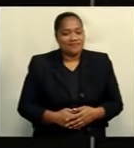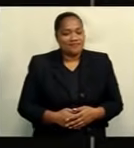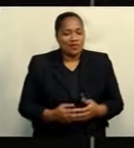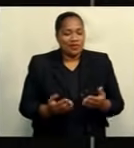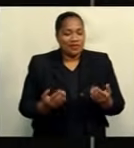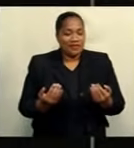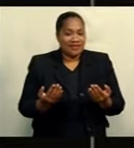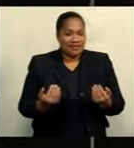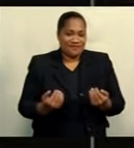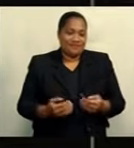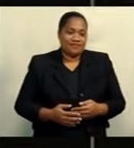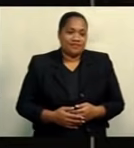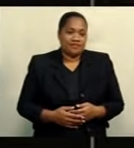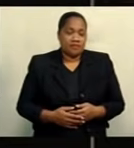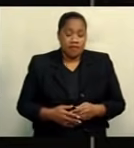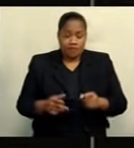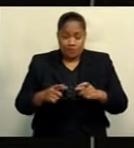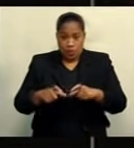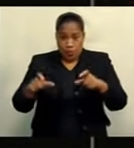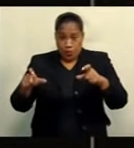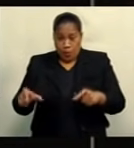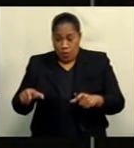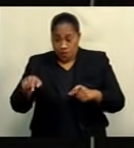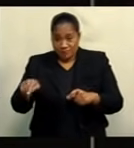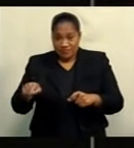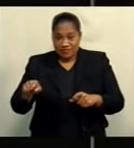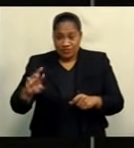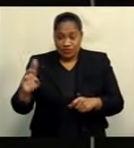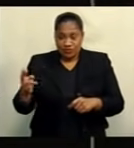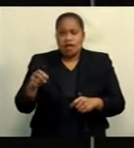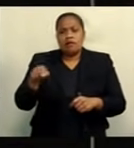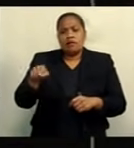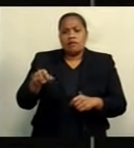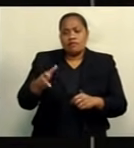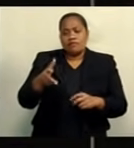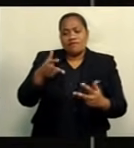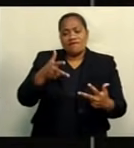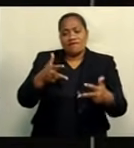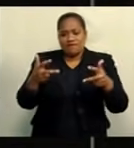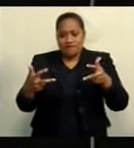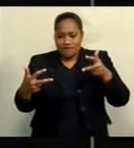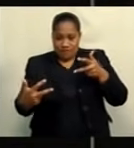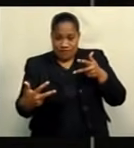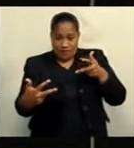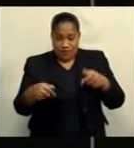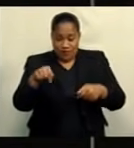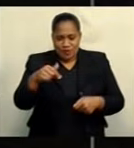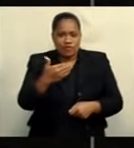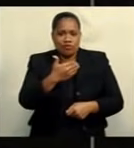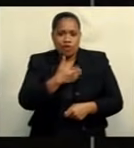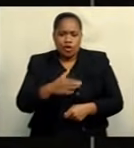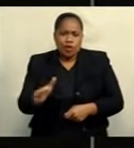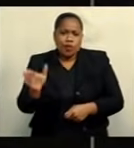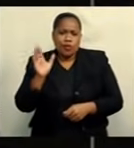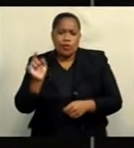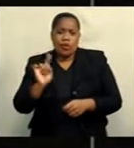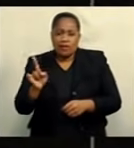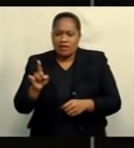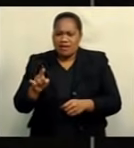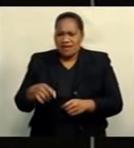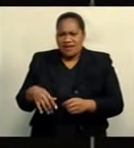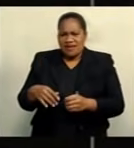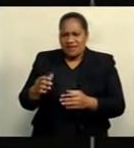Welcome back. The Court of Disputed Returns was convened via video conferencing this morning to hear a matter filed by Sodelpa leader